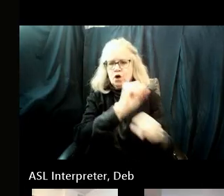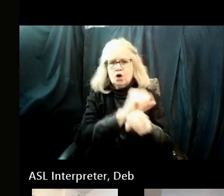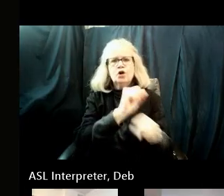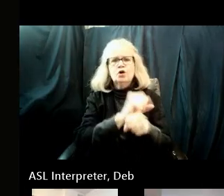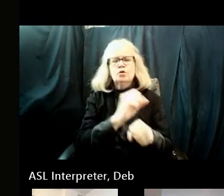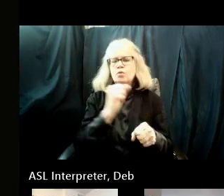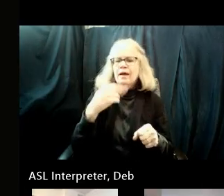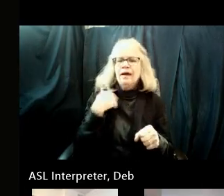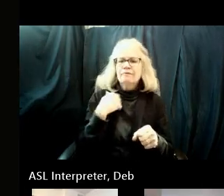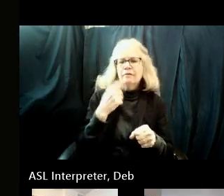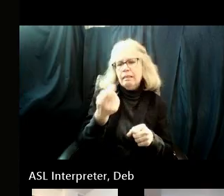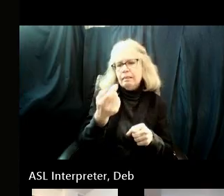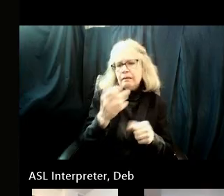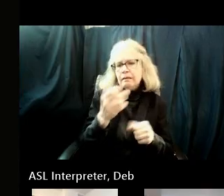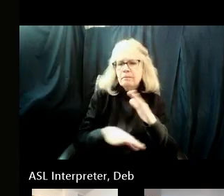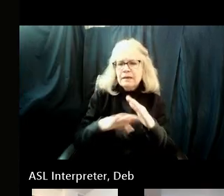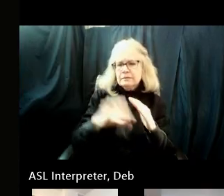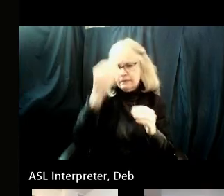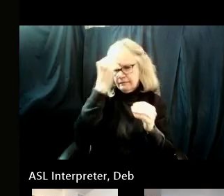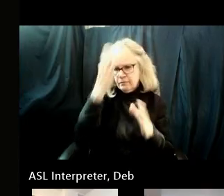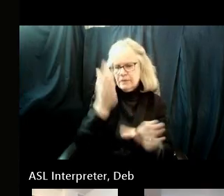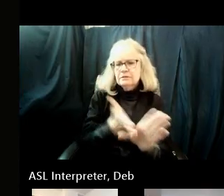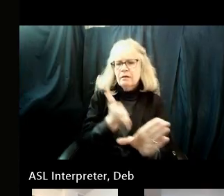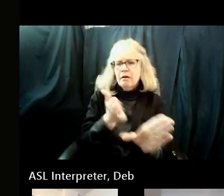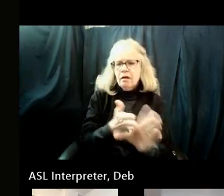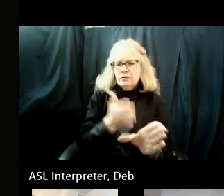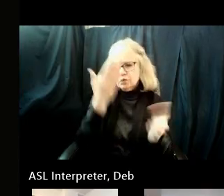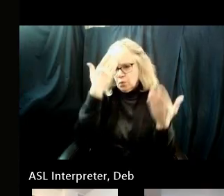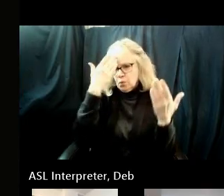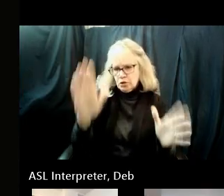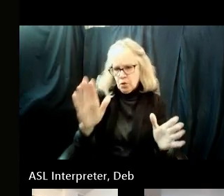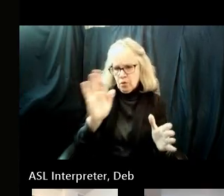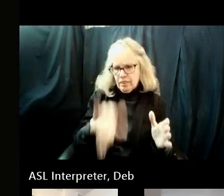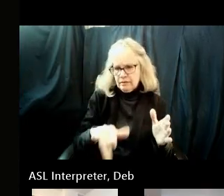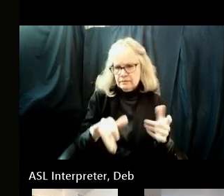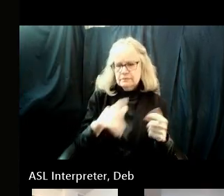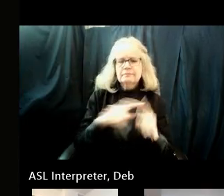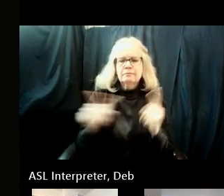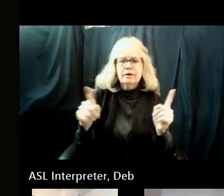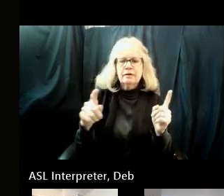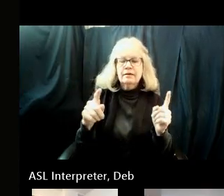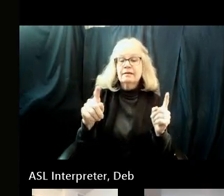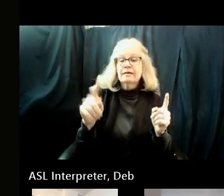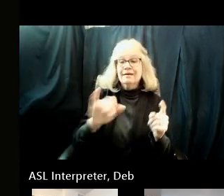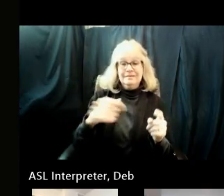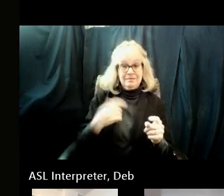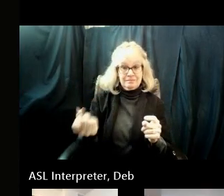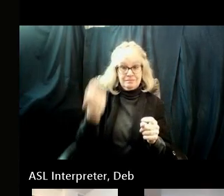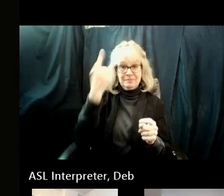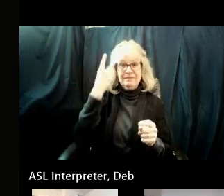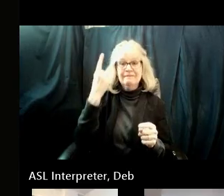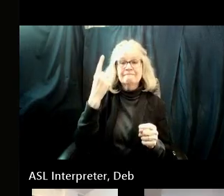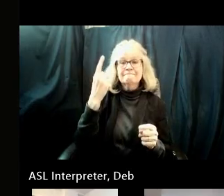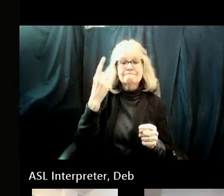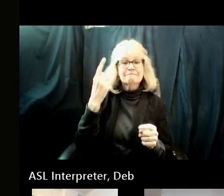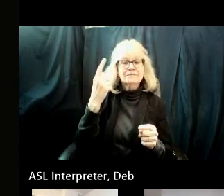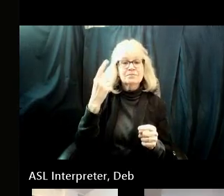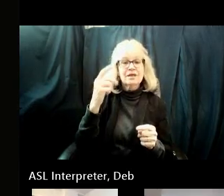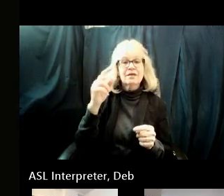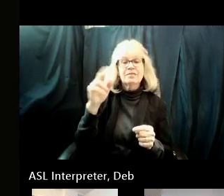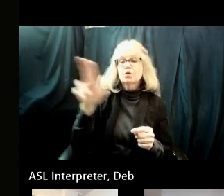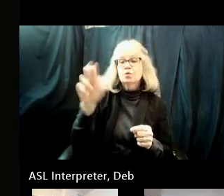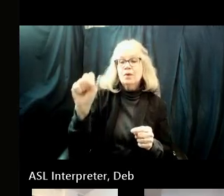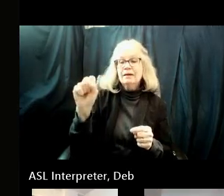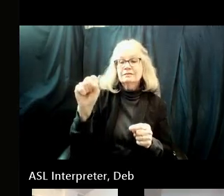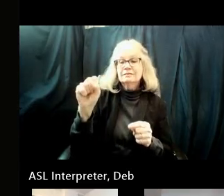basic information in like psychology, you wouldn't know. But as I understand it, the United States uses the